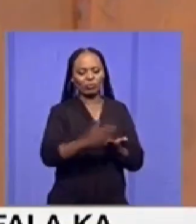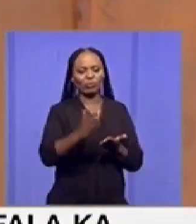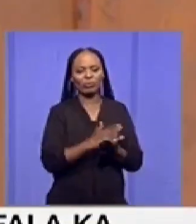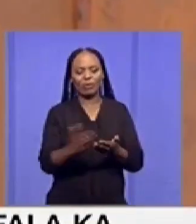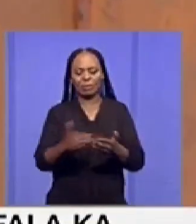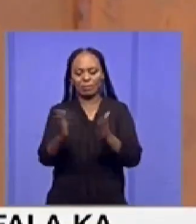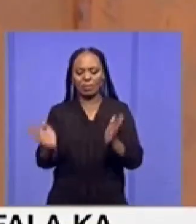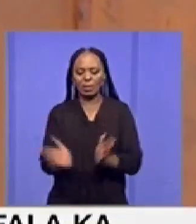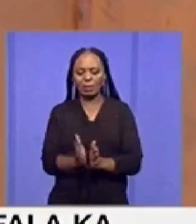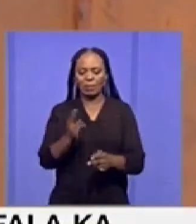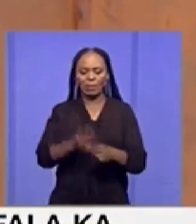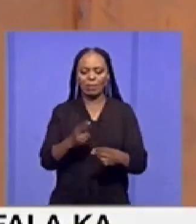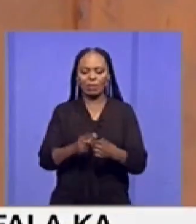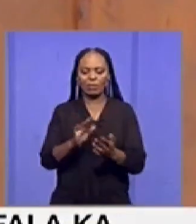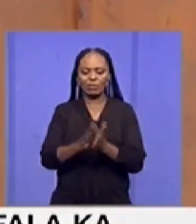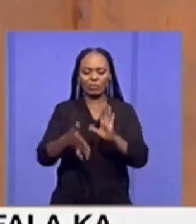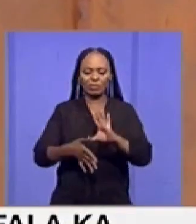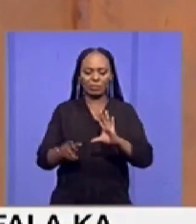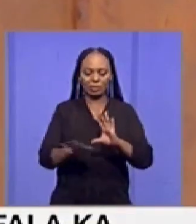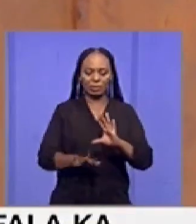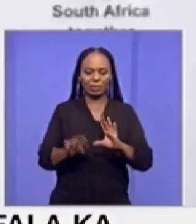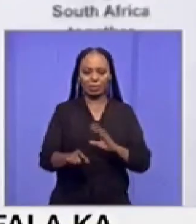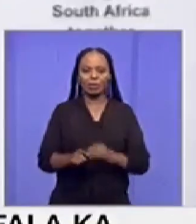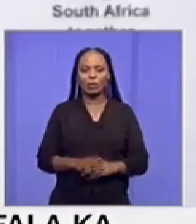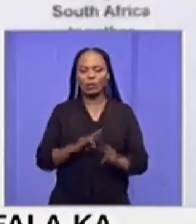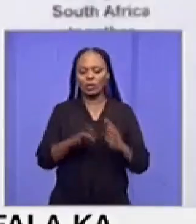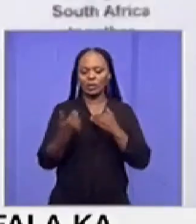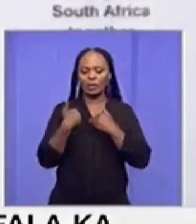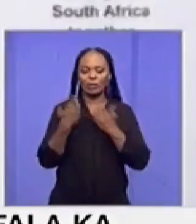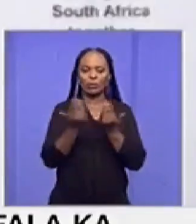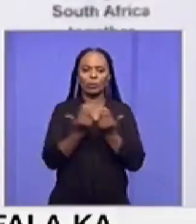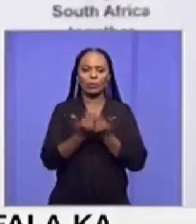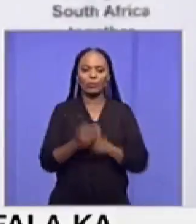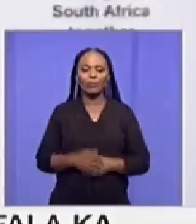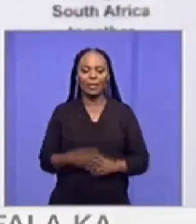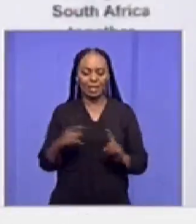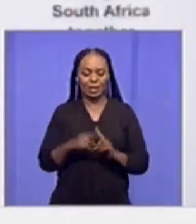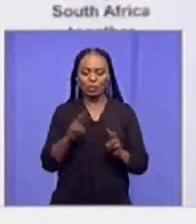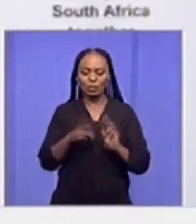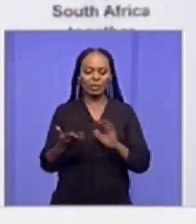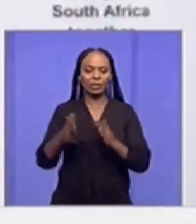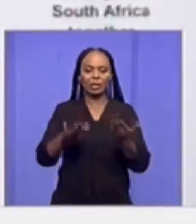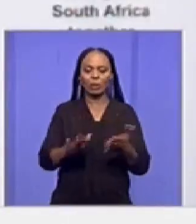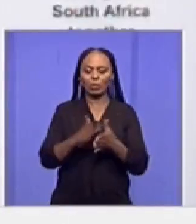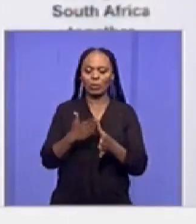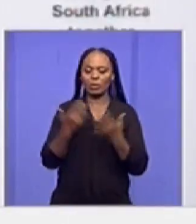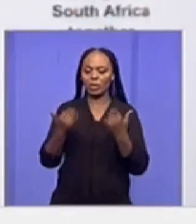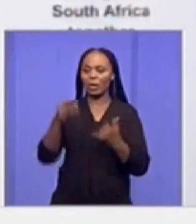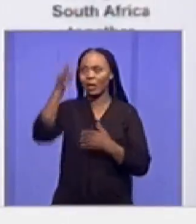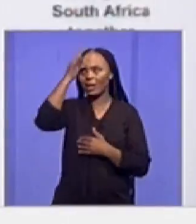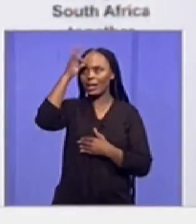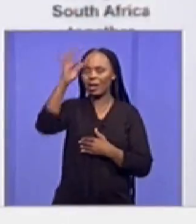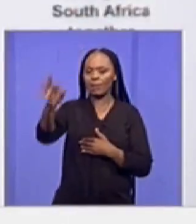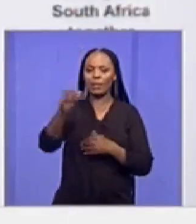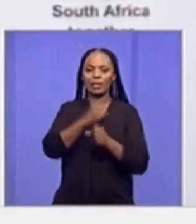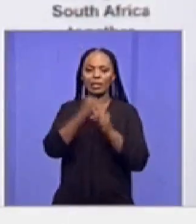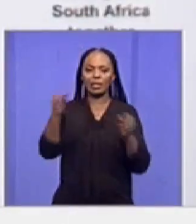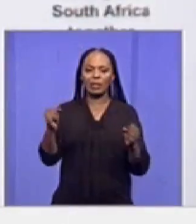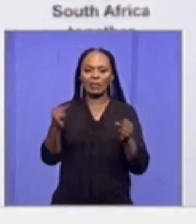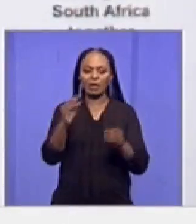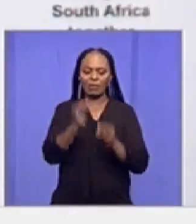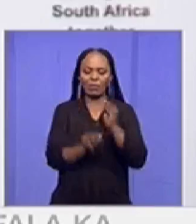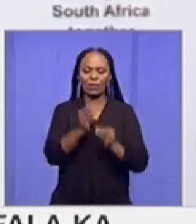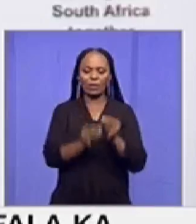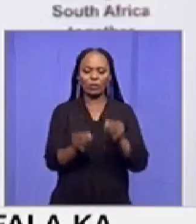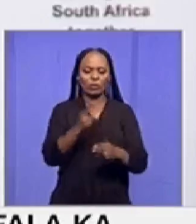ao a sa bolokegago ka dikolong. She didn't die because we had not, as government, replaced old toilets.